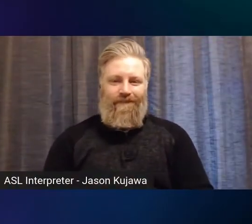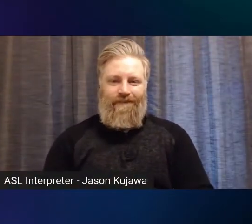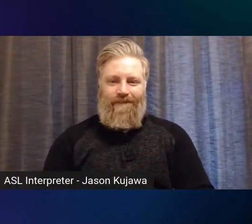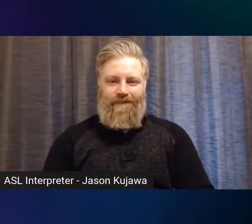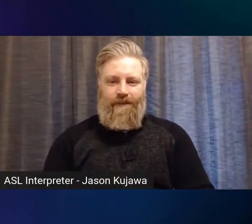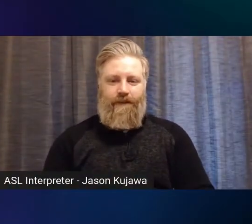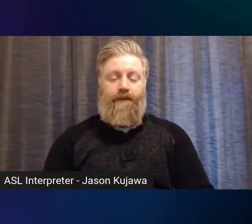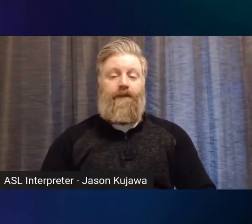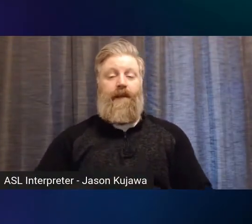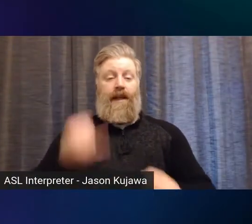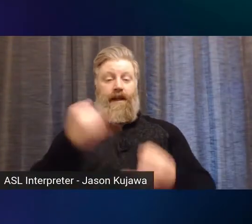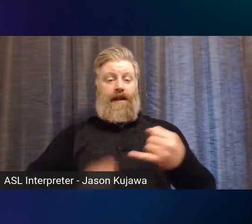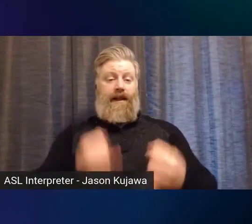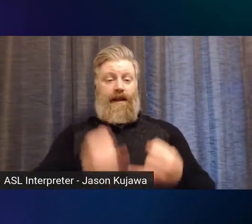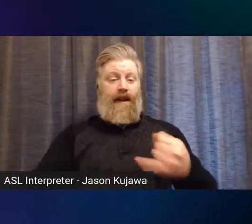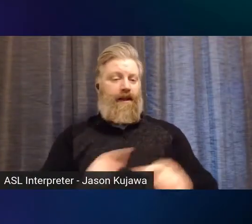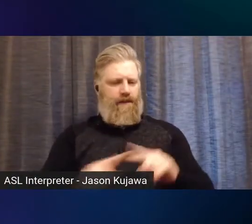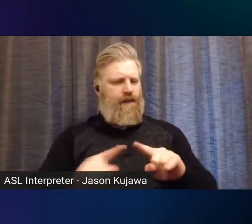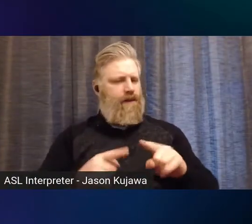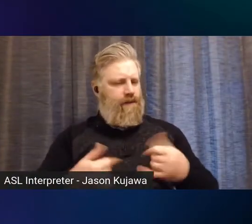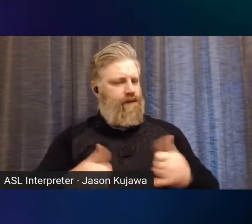And